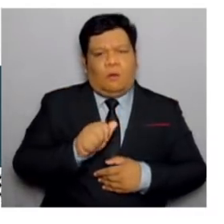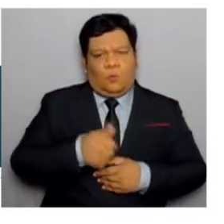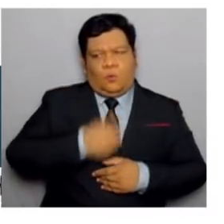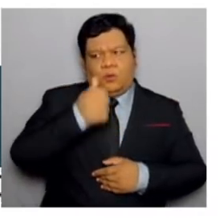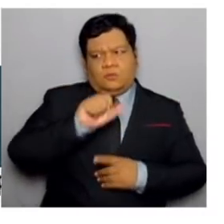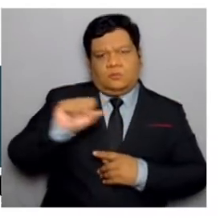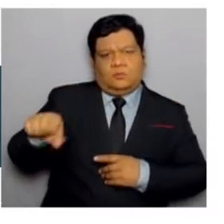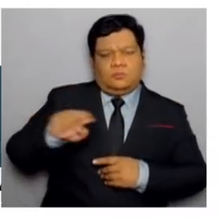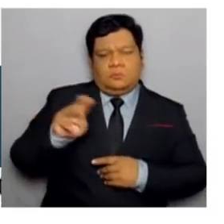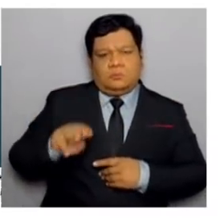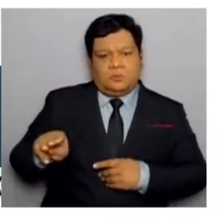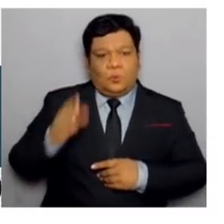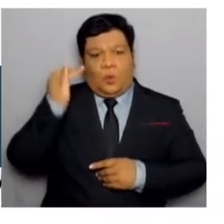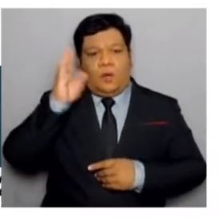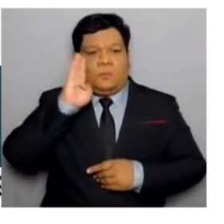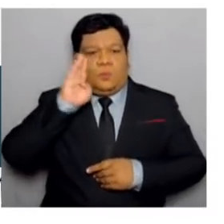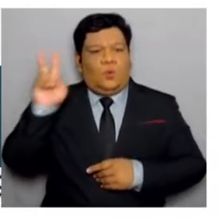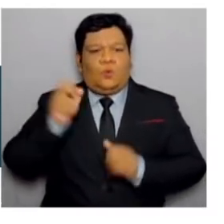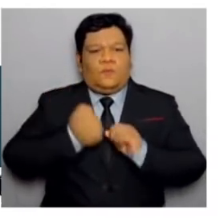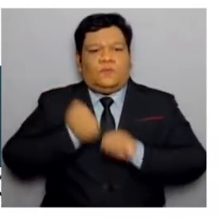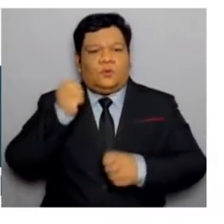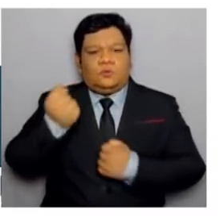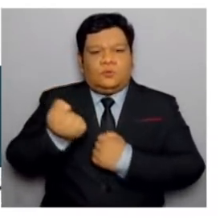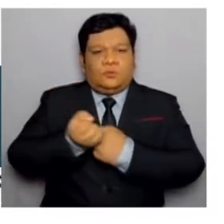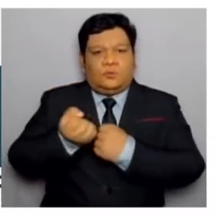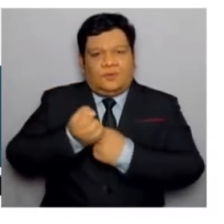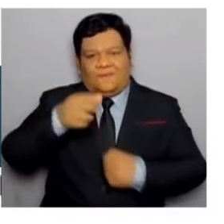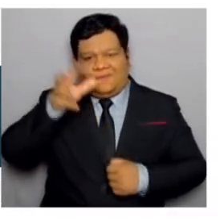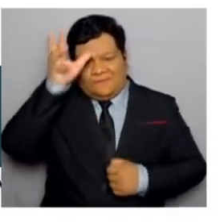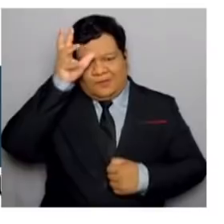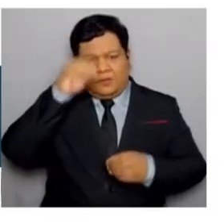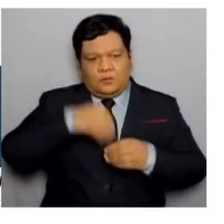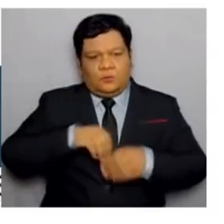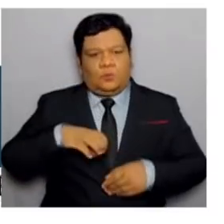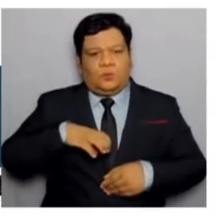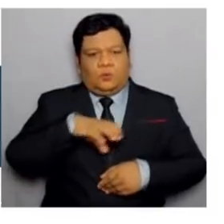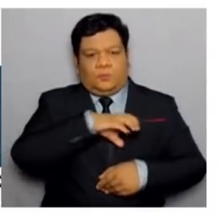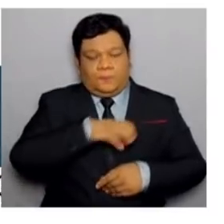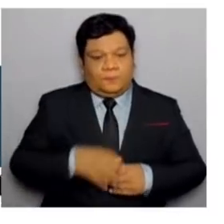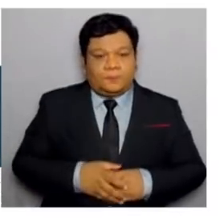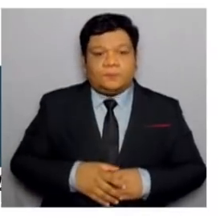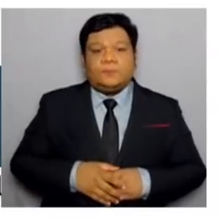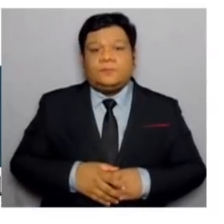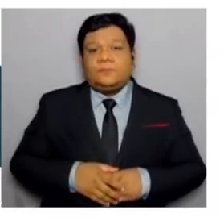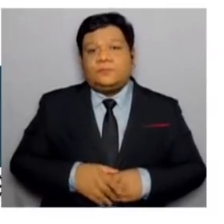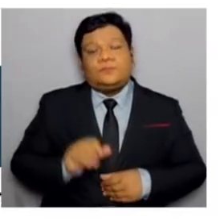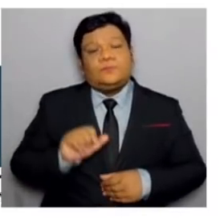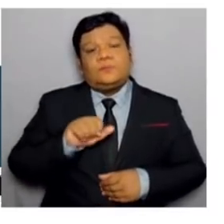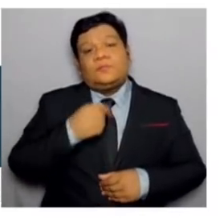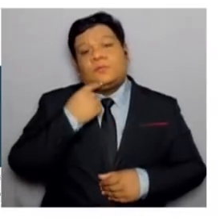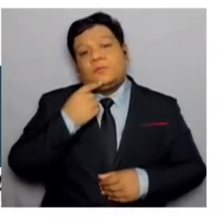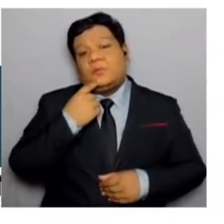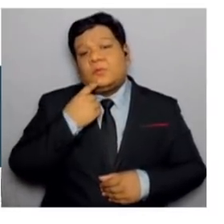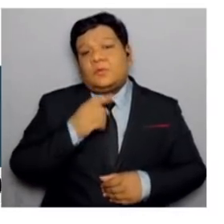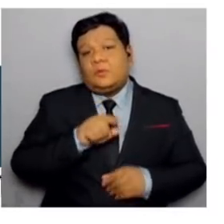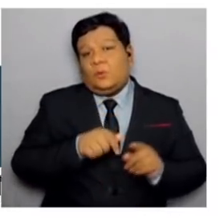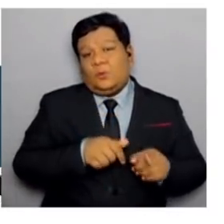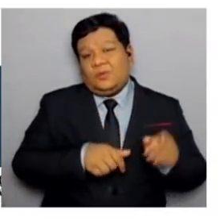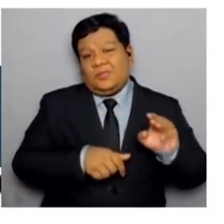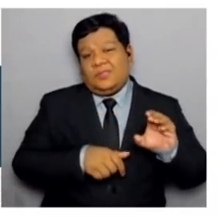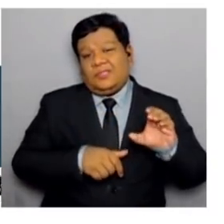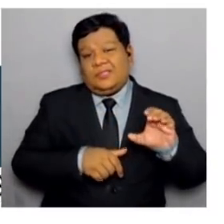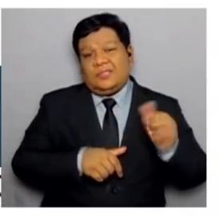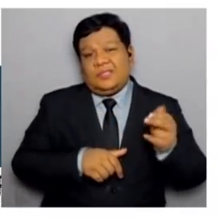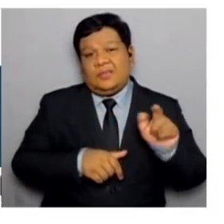Marcos's refusal to endorse Zubiri's father in the congressional race. Another supposed Villar advantage is her husband